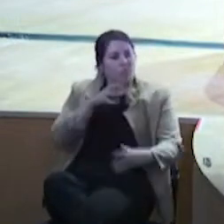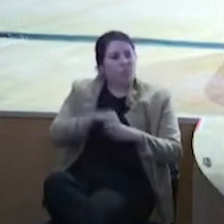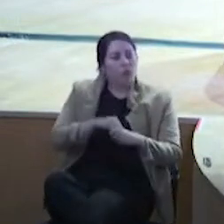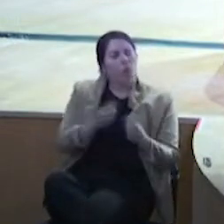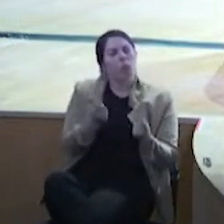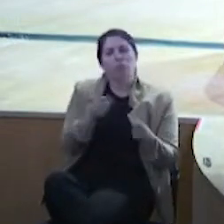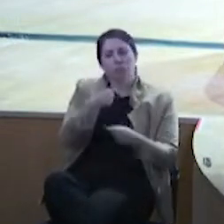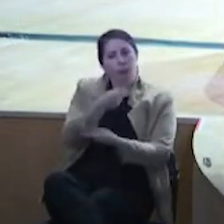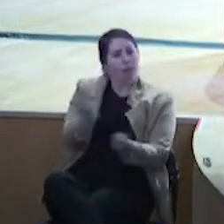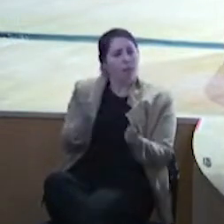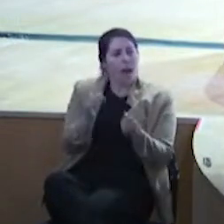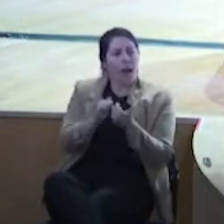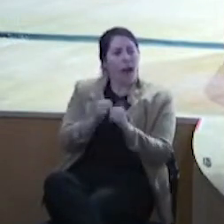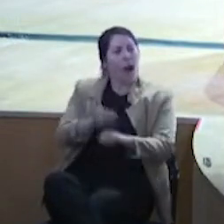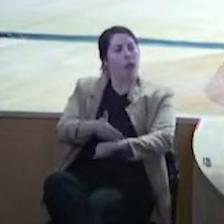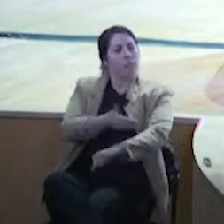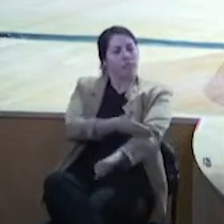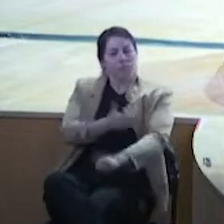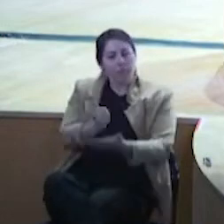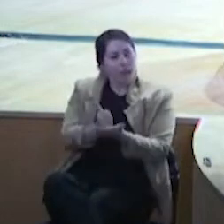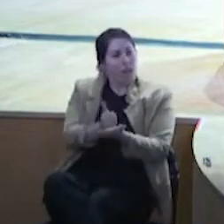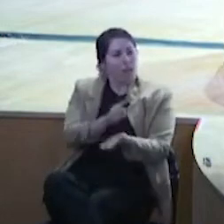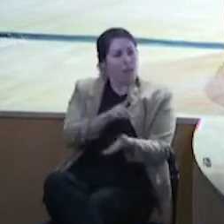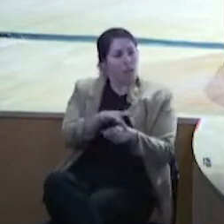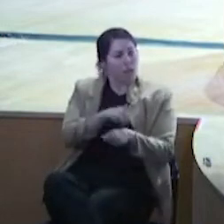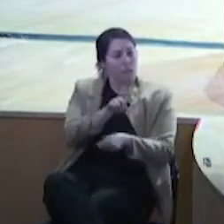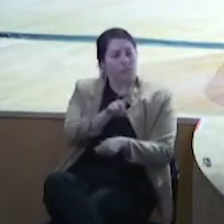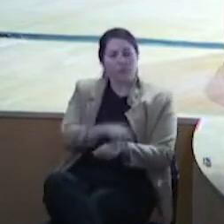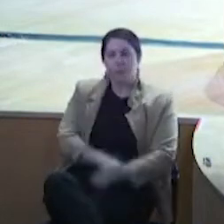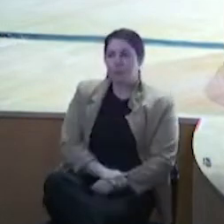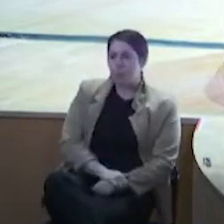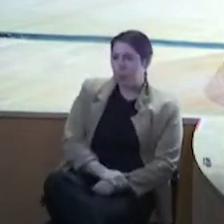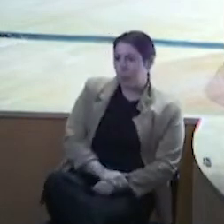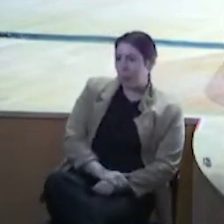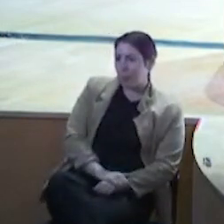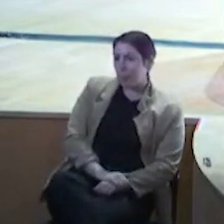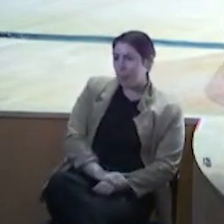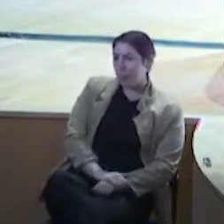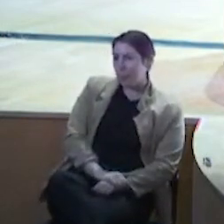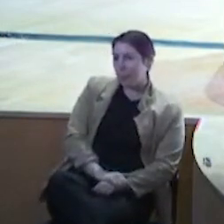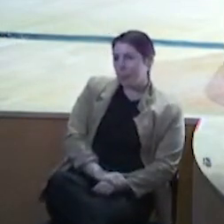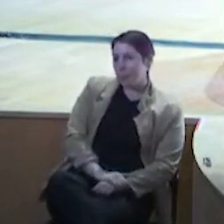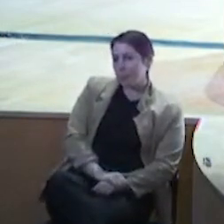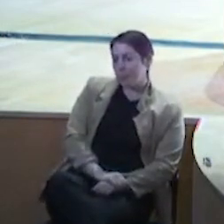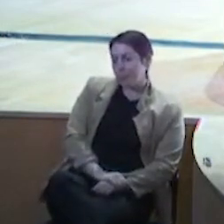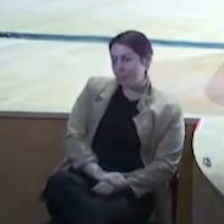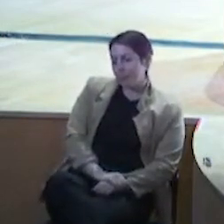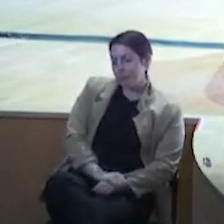Chairwoman, pardon me.